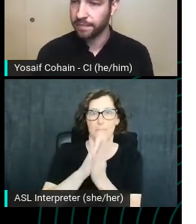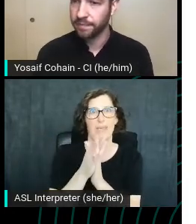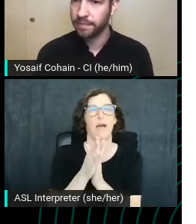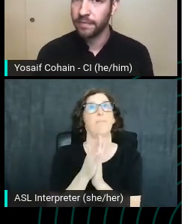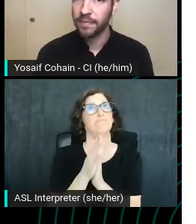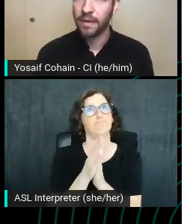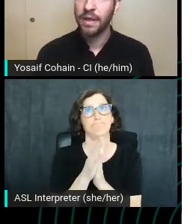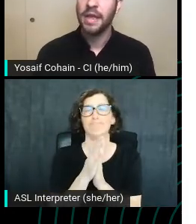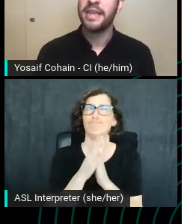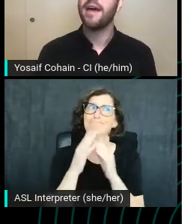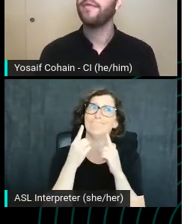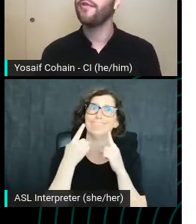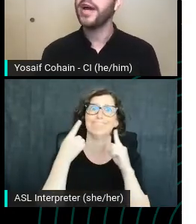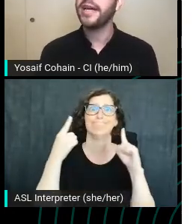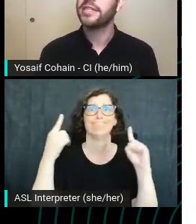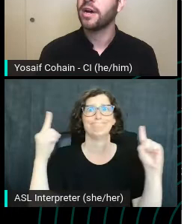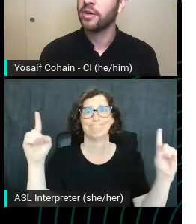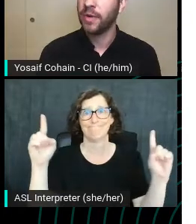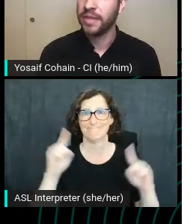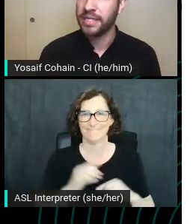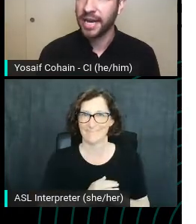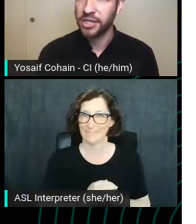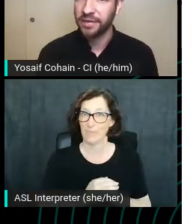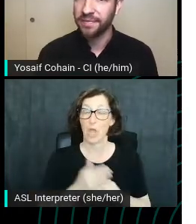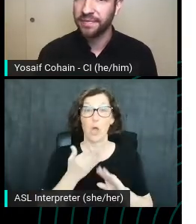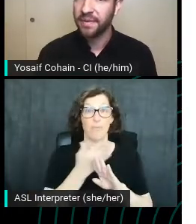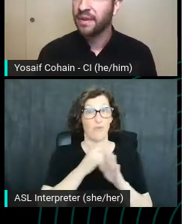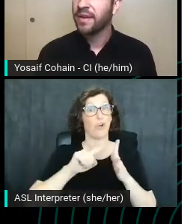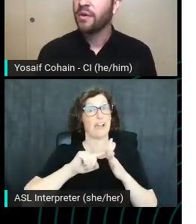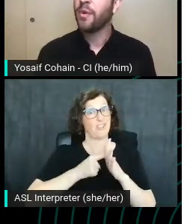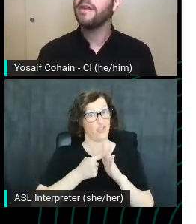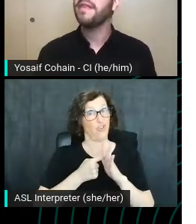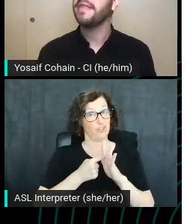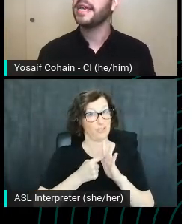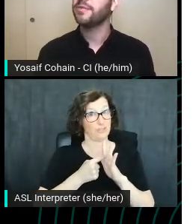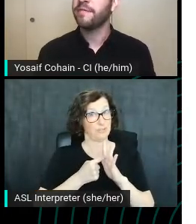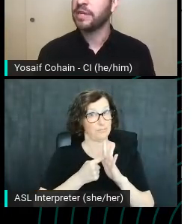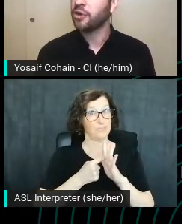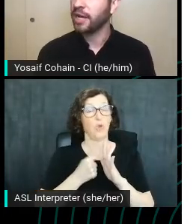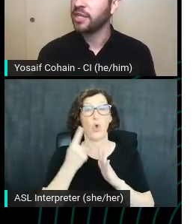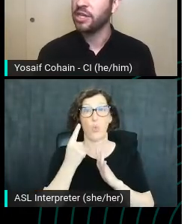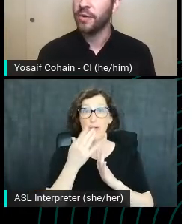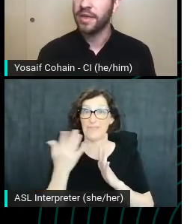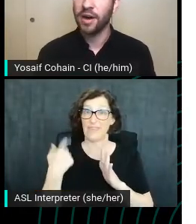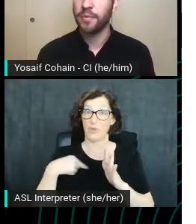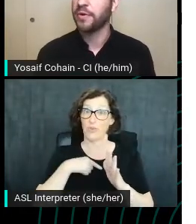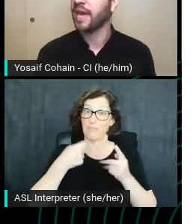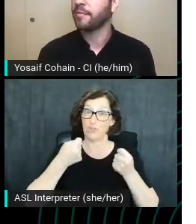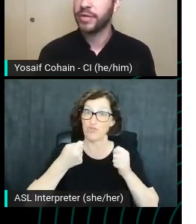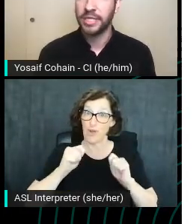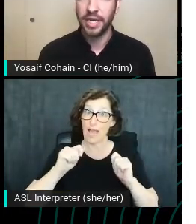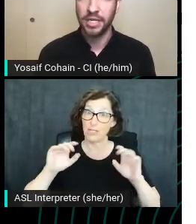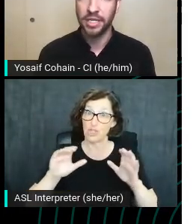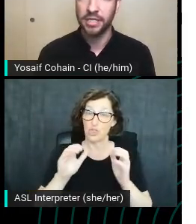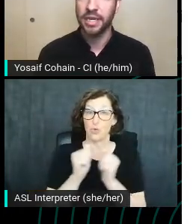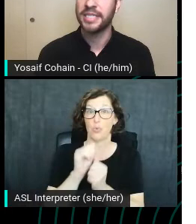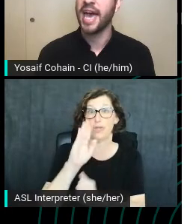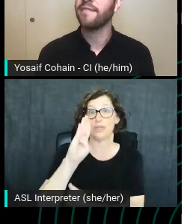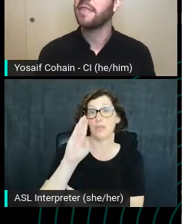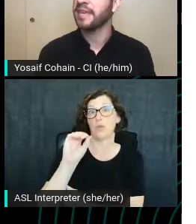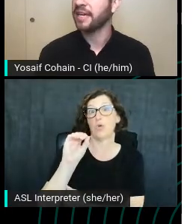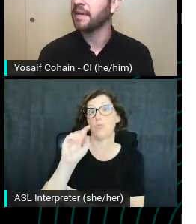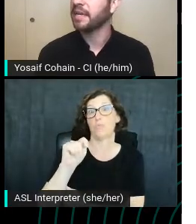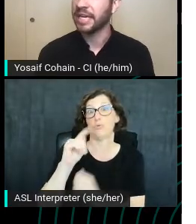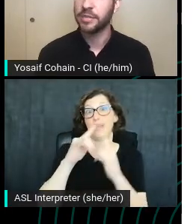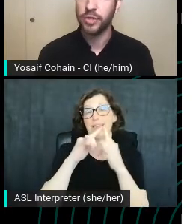successful. Now, before I get started with this section, one of the things we've been trying to do with our bootcamp presentations is